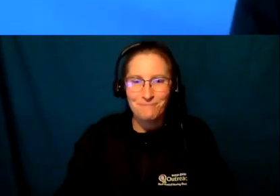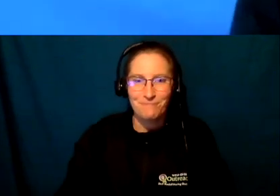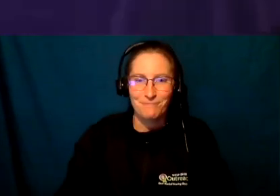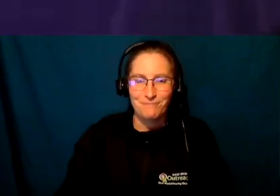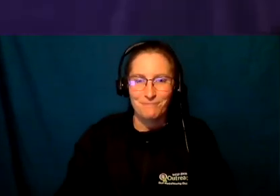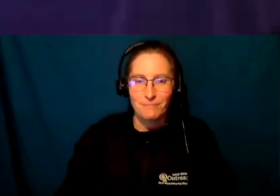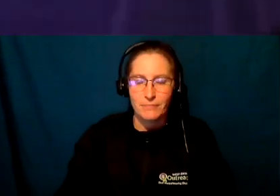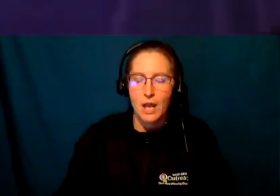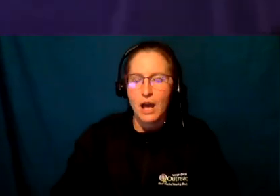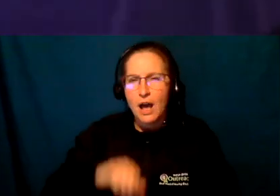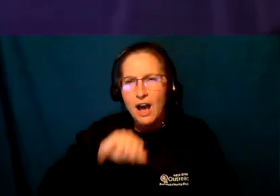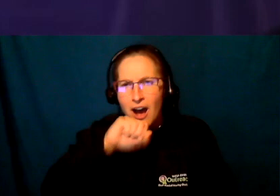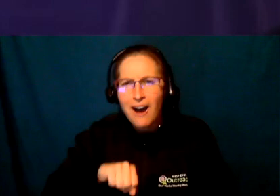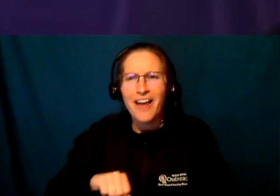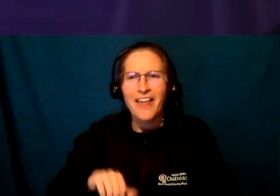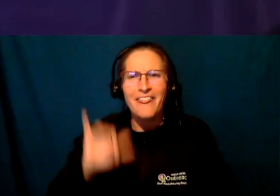I love that story.